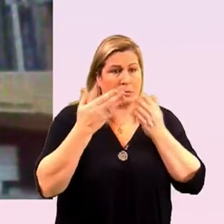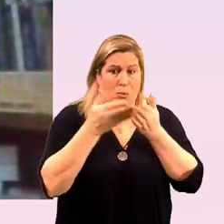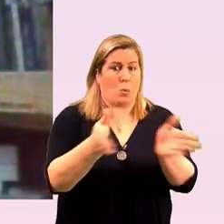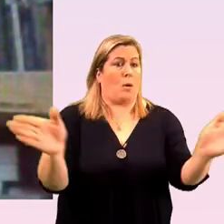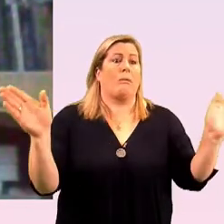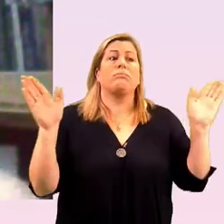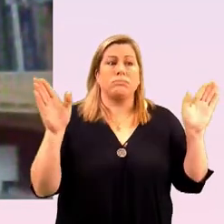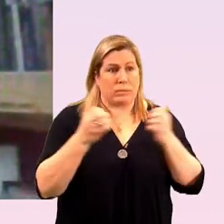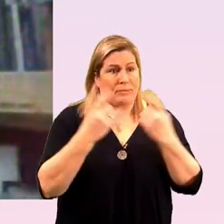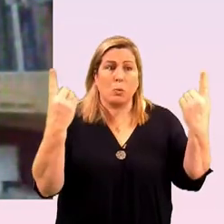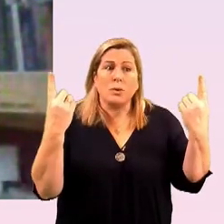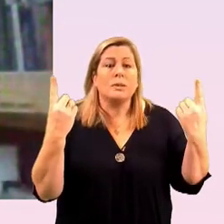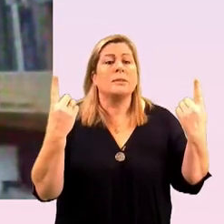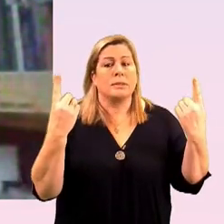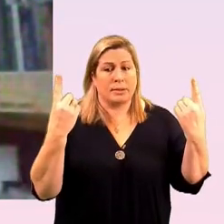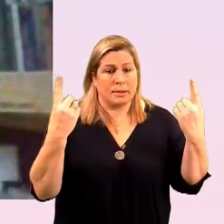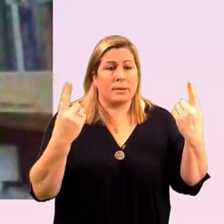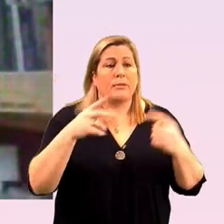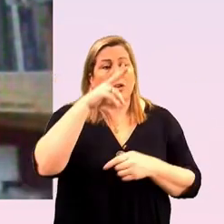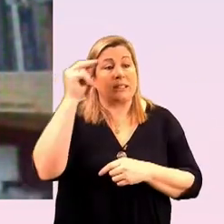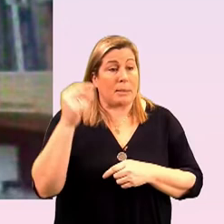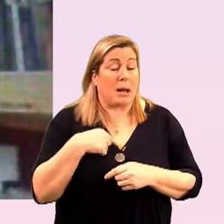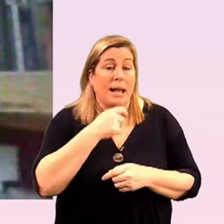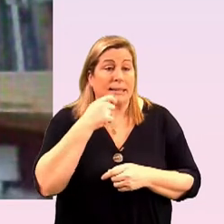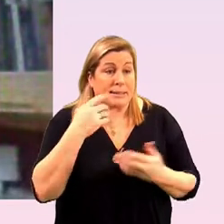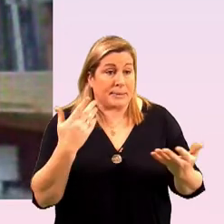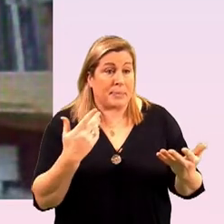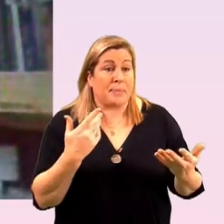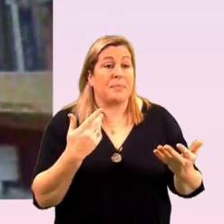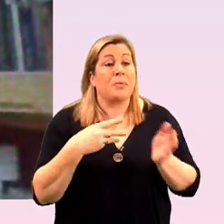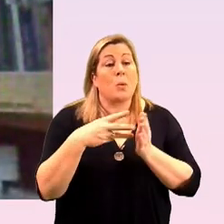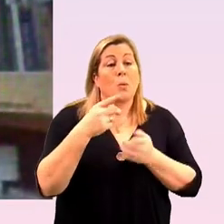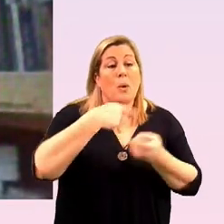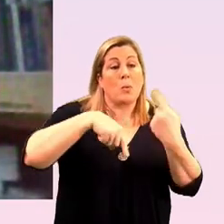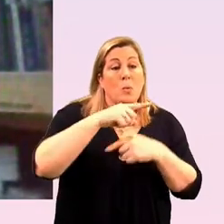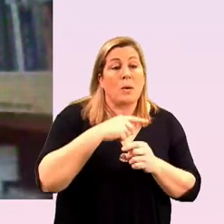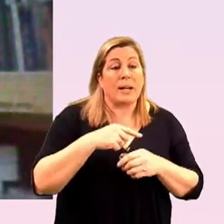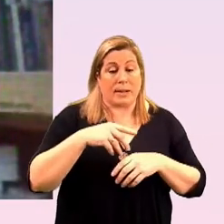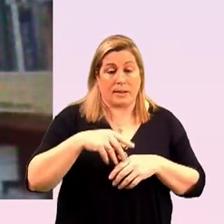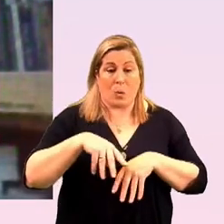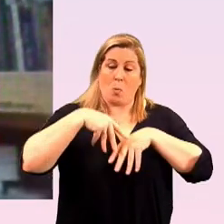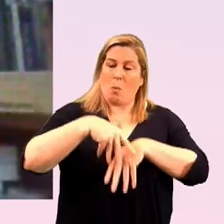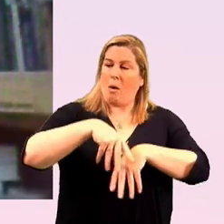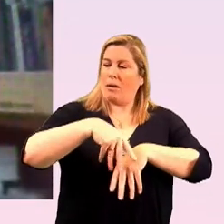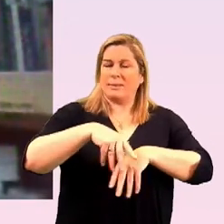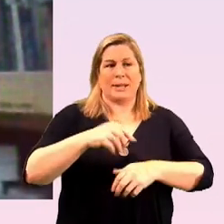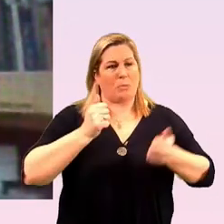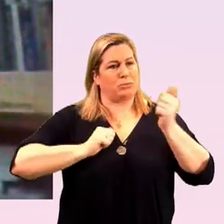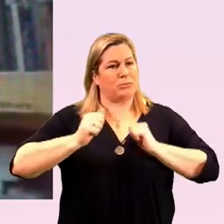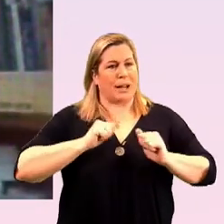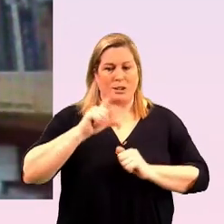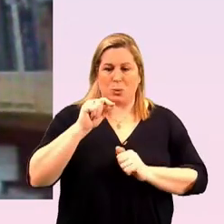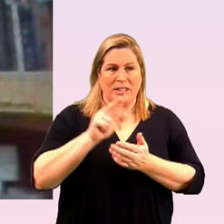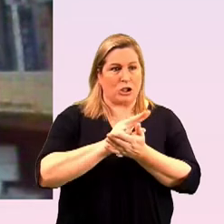on everybody. Like just the example I gave you there earlier, when we walked in Pride in 2013 as Dublin City